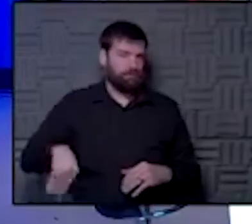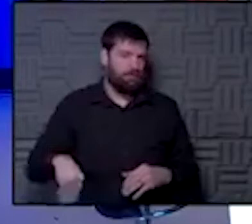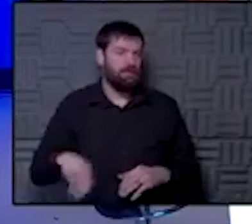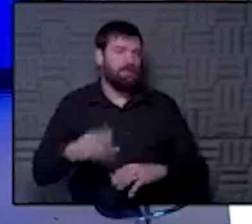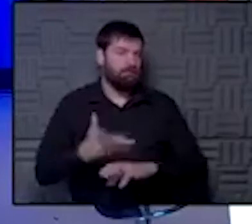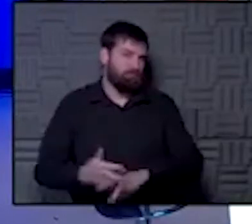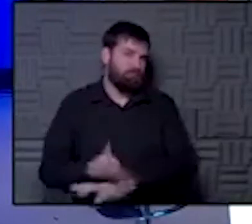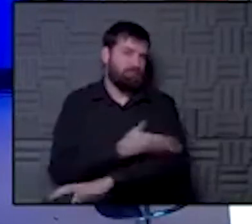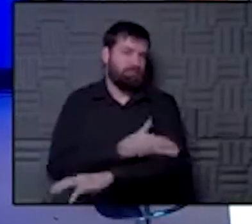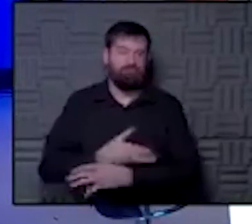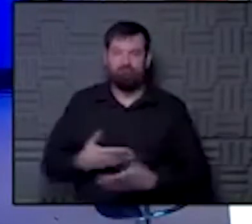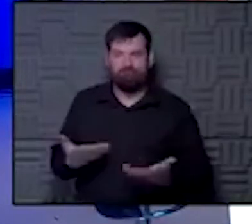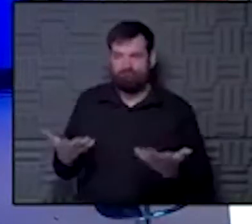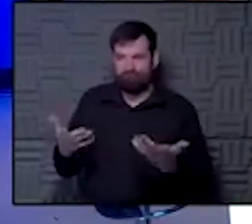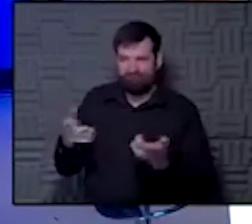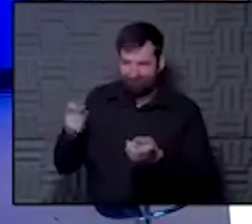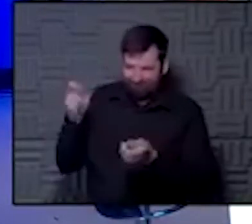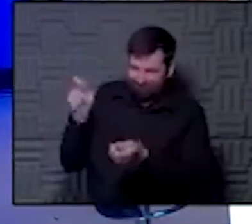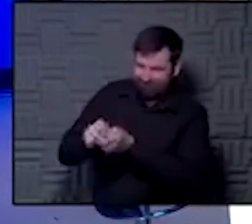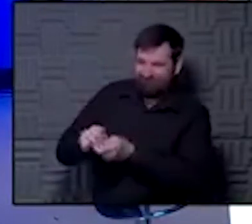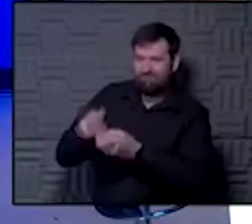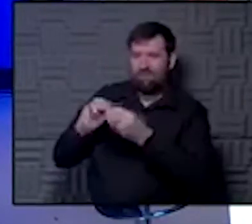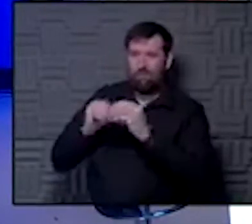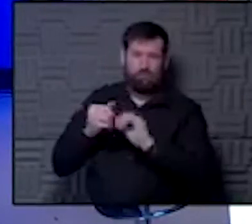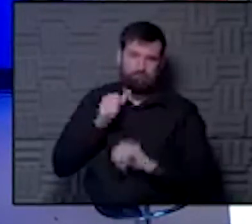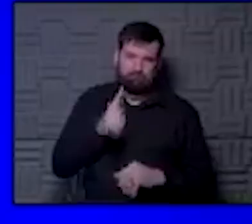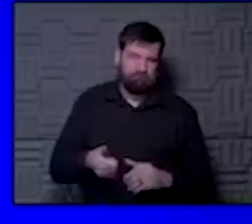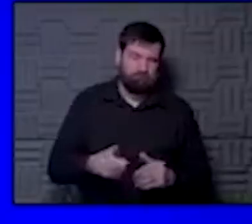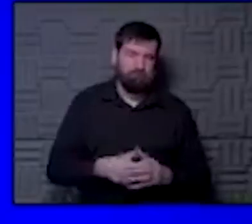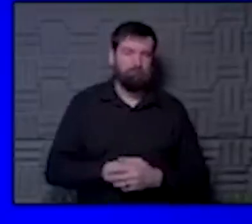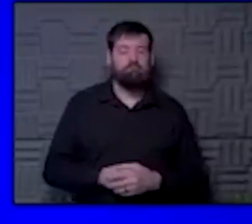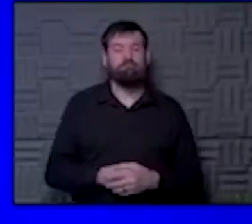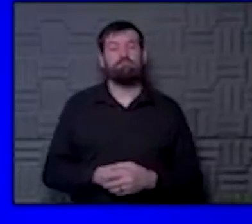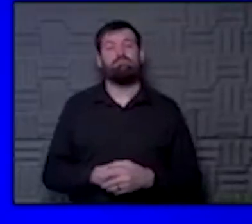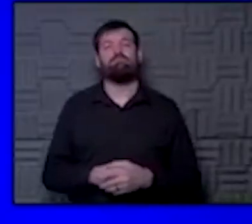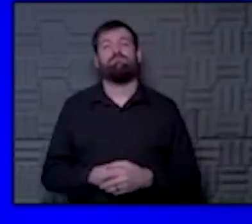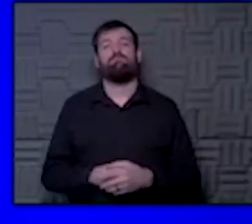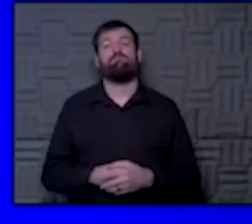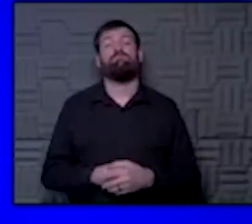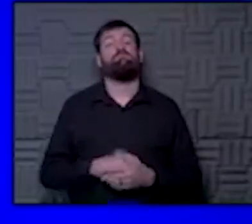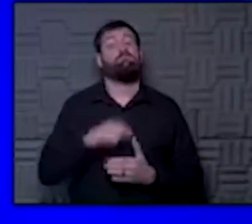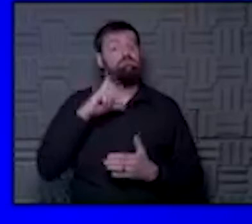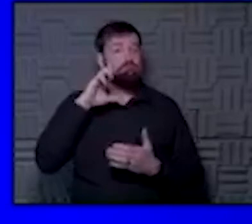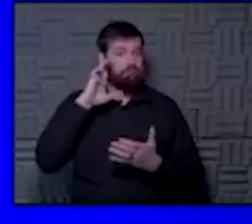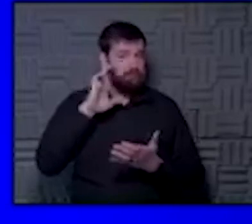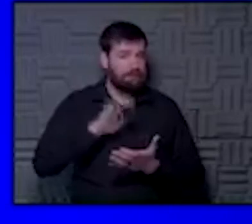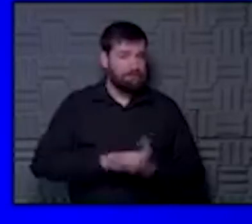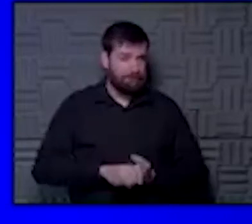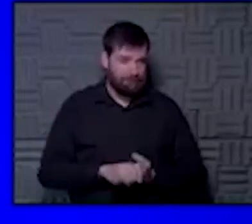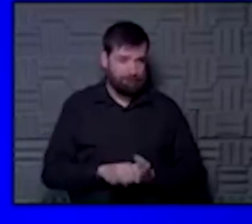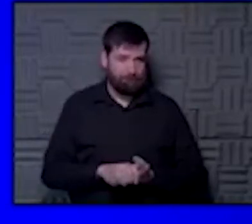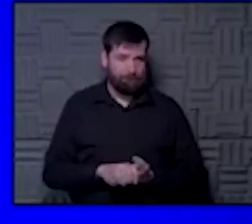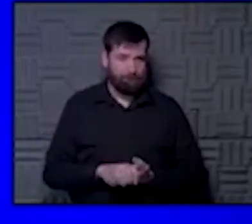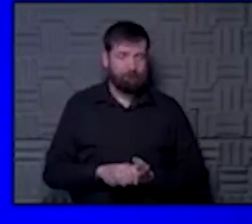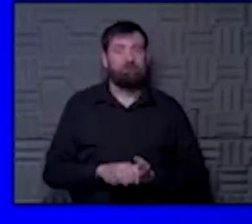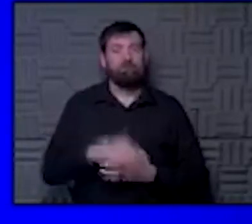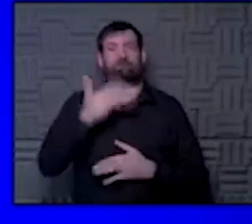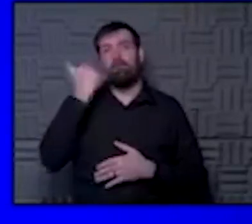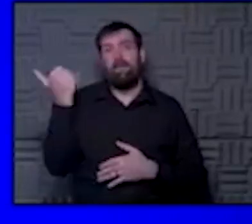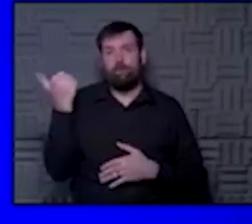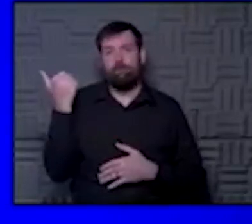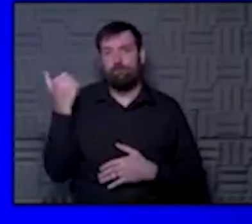it's getting better. I don't have those full data either. I don't know, but I do believe that it is a lot better